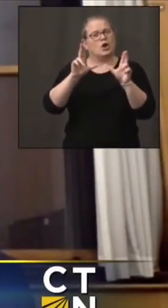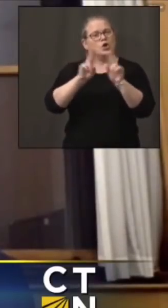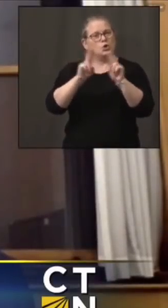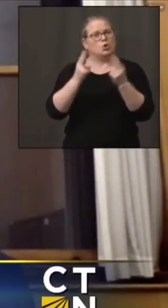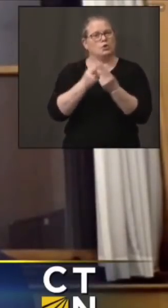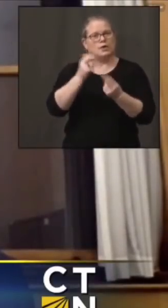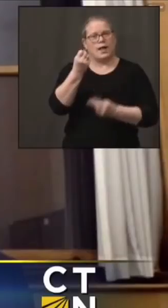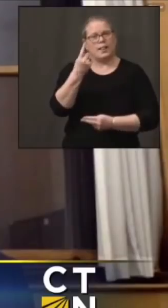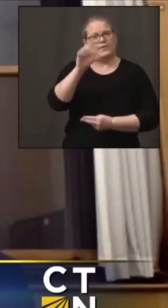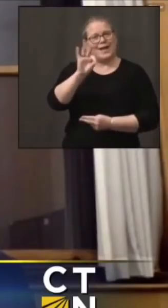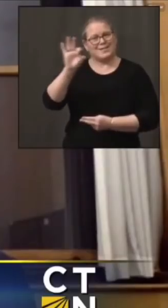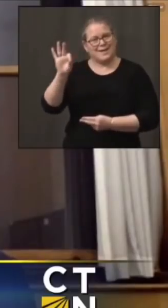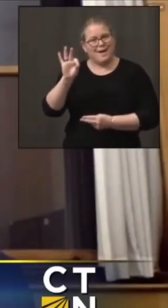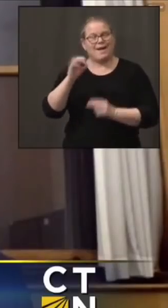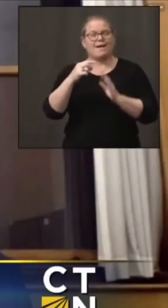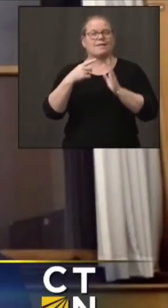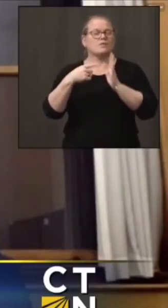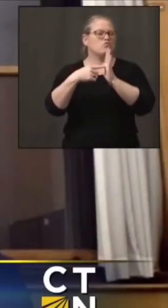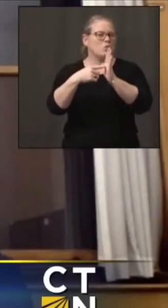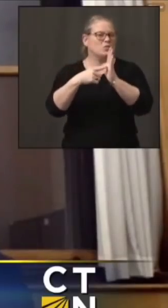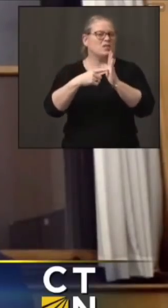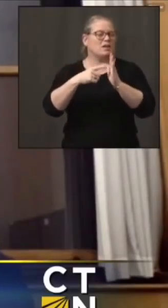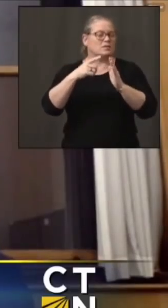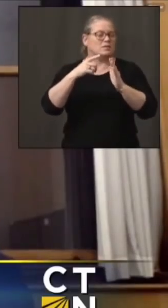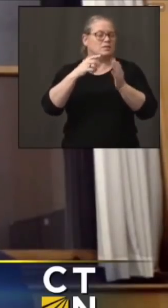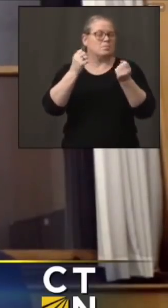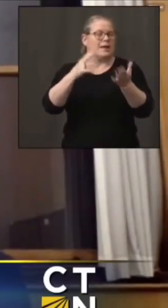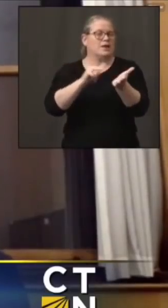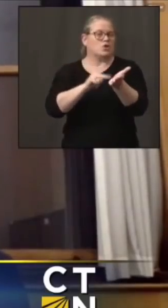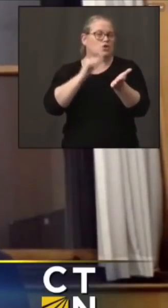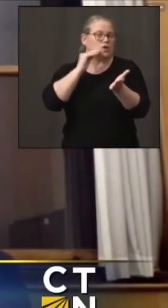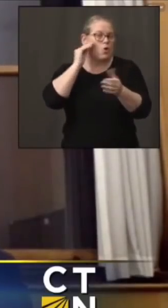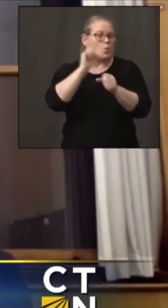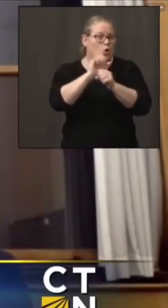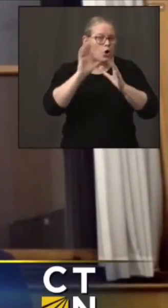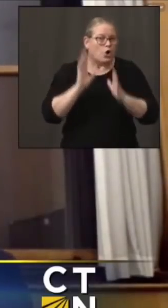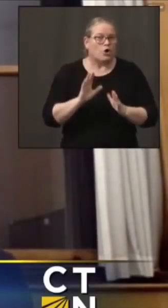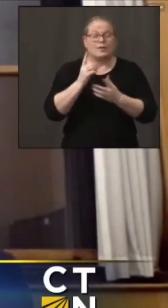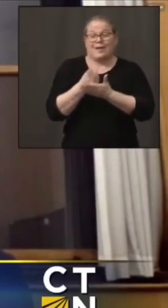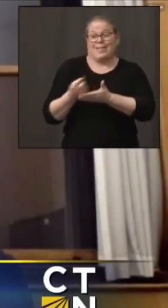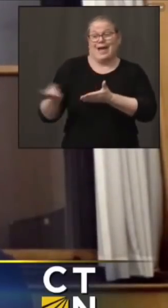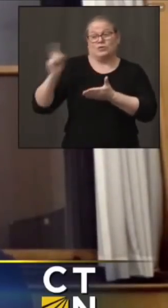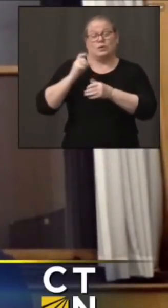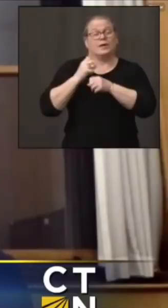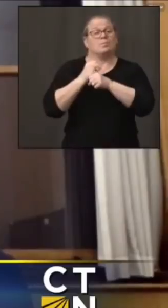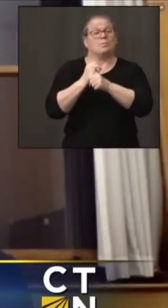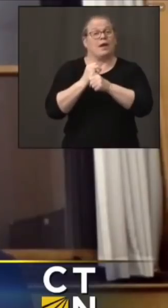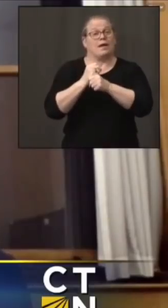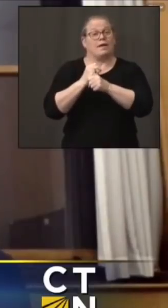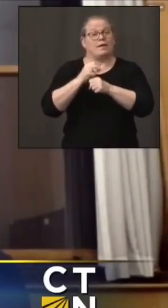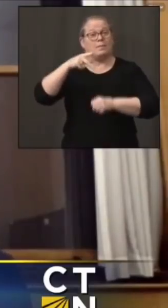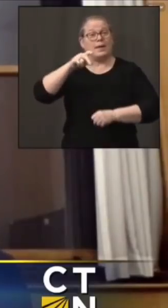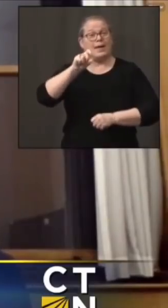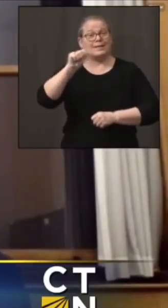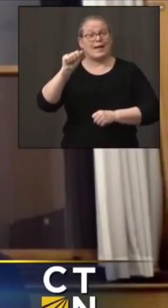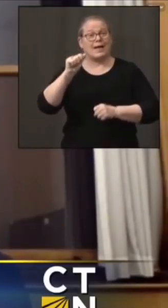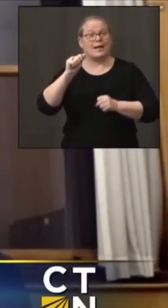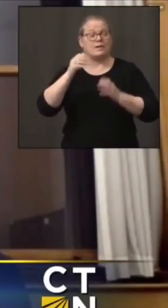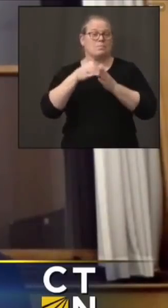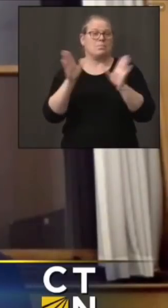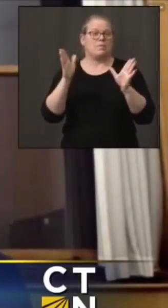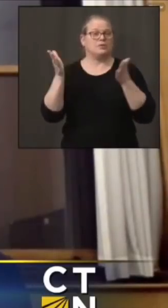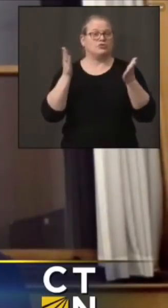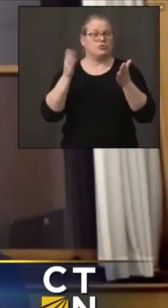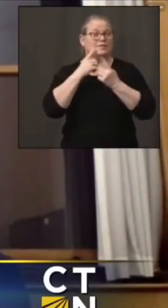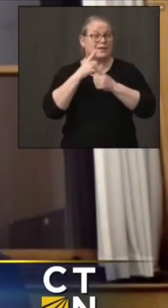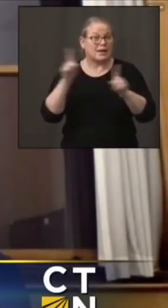home workers. We cut a public service announcement last week that should be ready to go tomorrow, trying to get, workers talking to their peers,